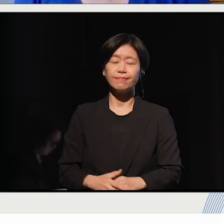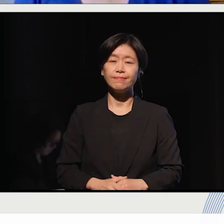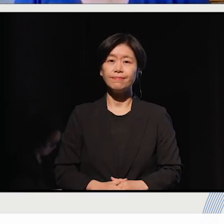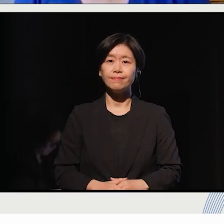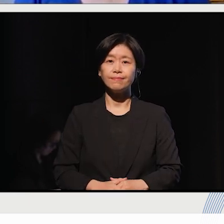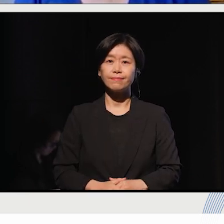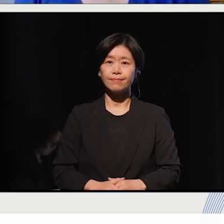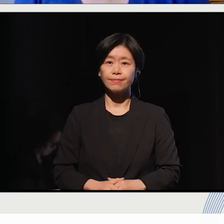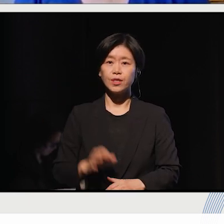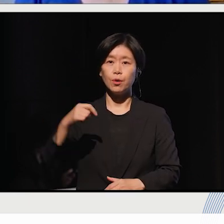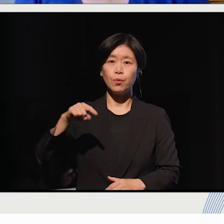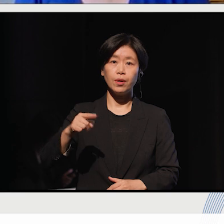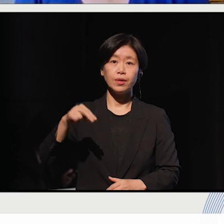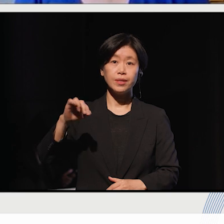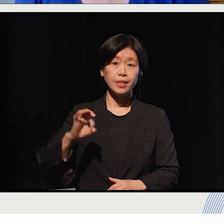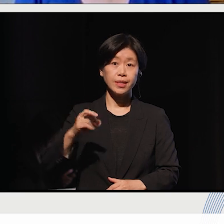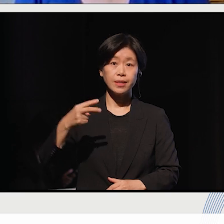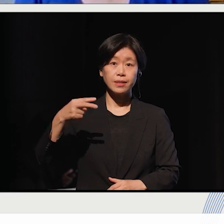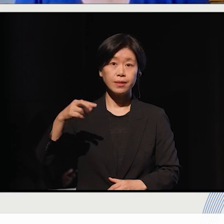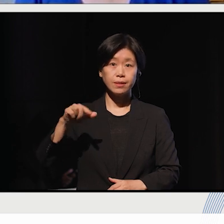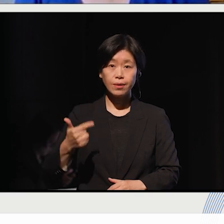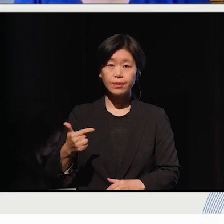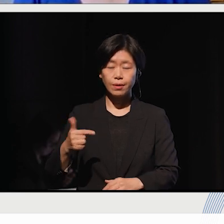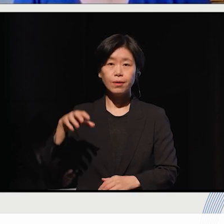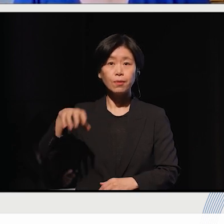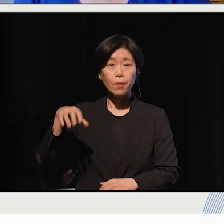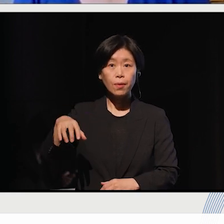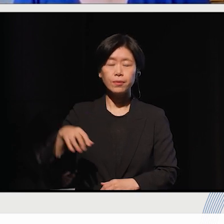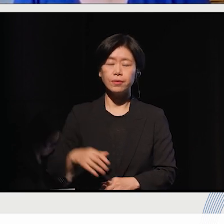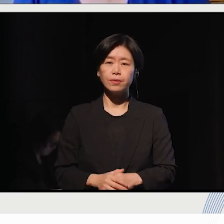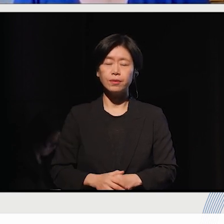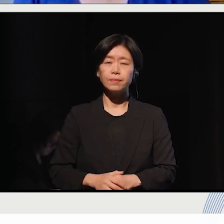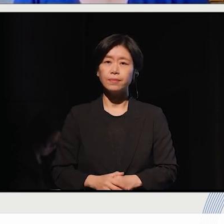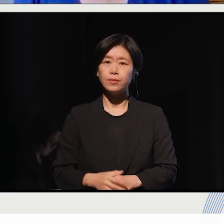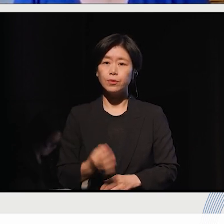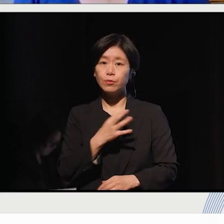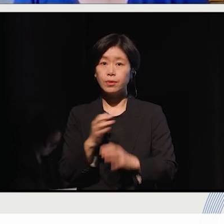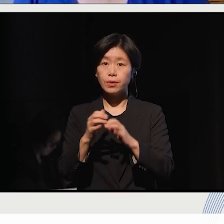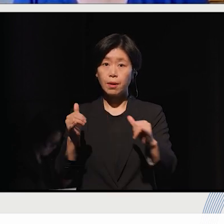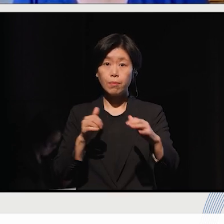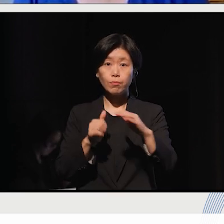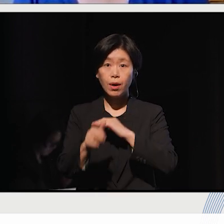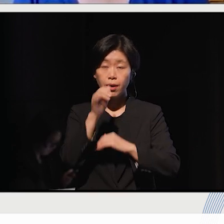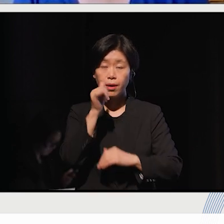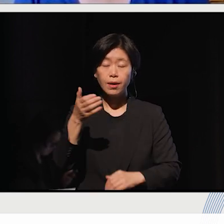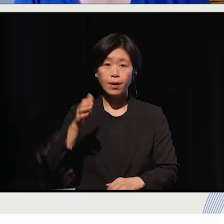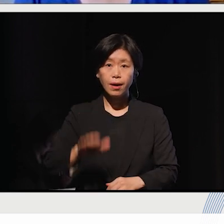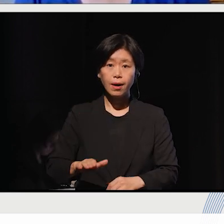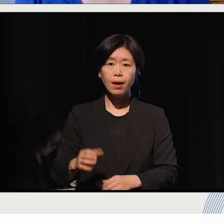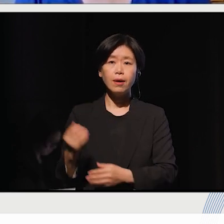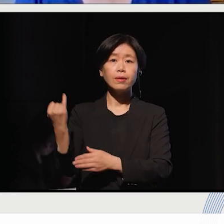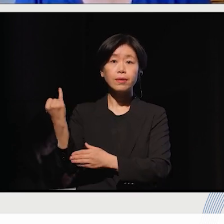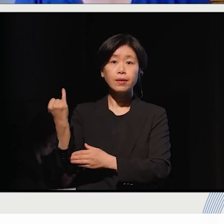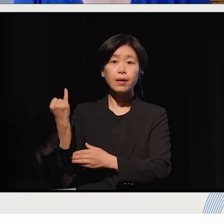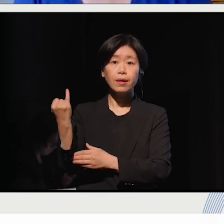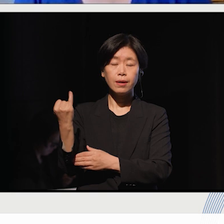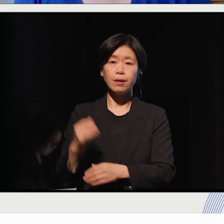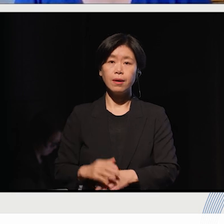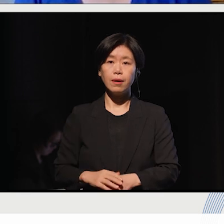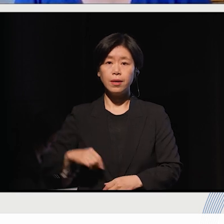was because she had chosen to advocate for herself. And so she was meeting with some of our senators and our congressmen to talk